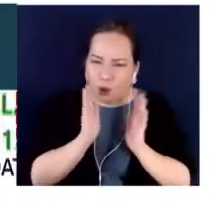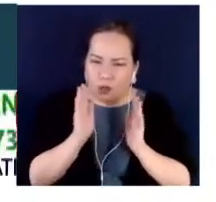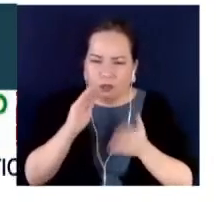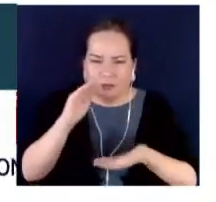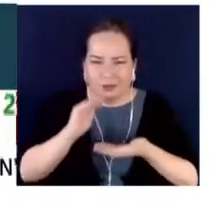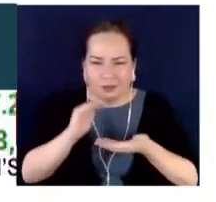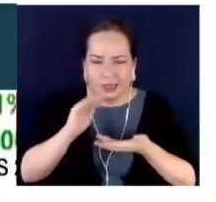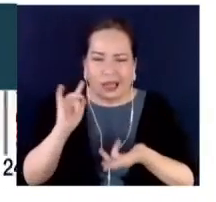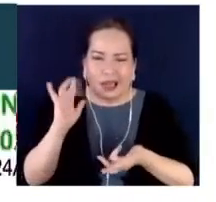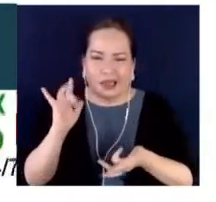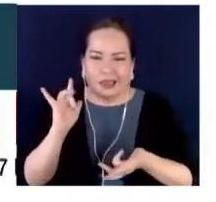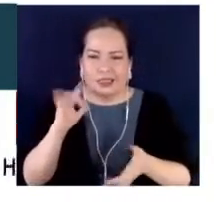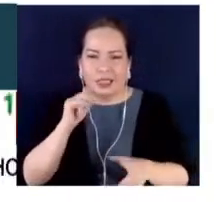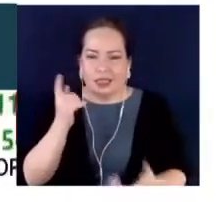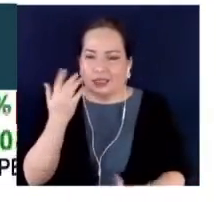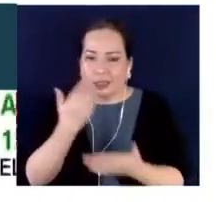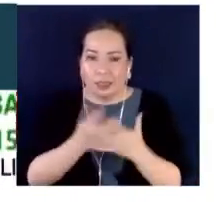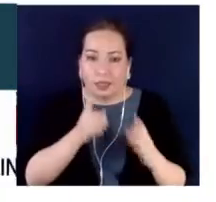asymptomatic. And